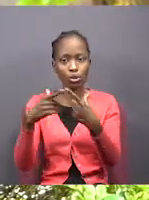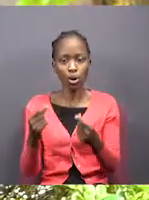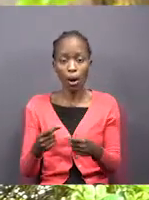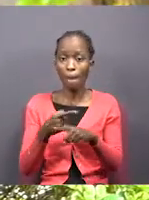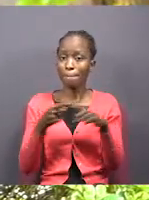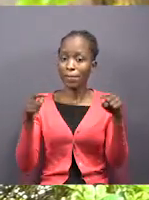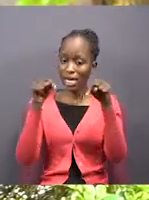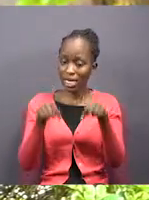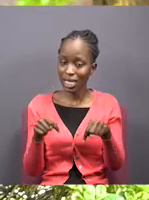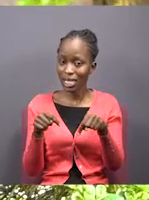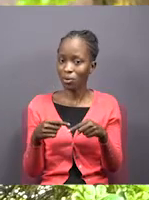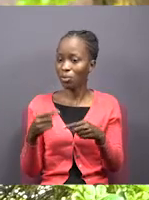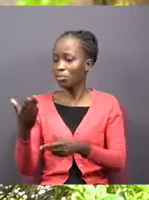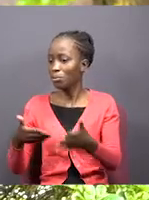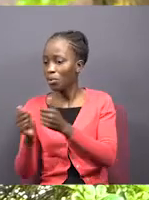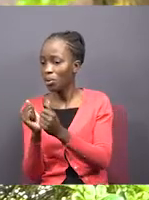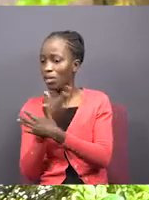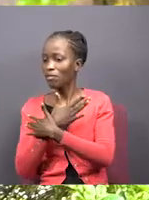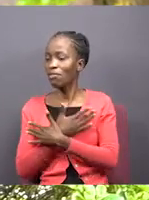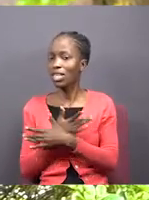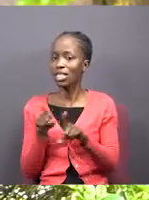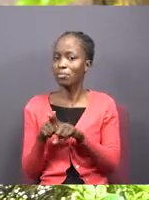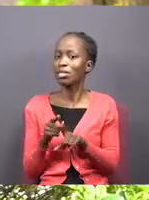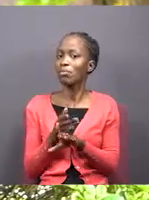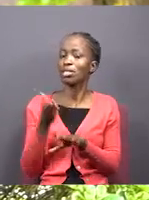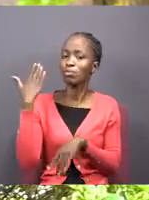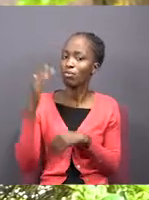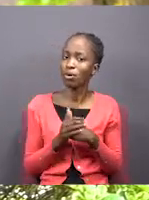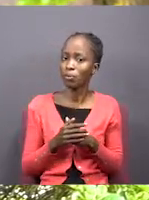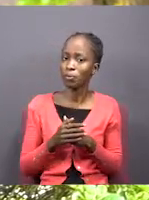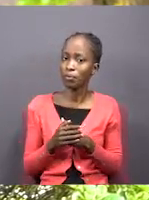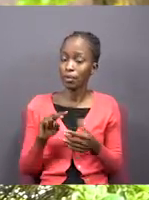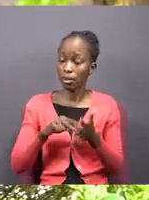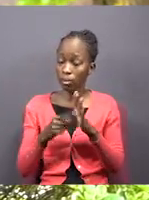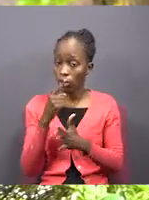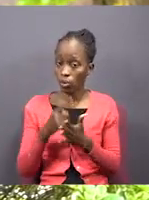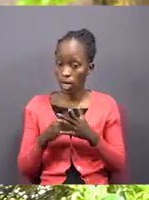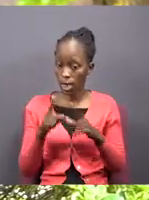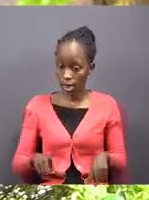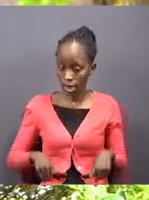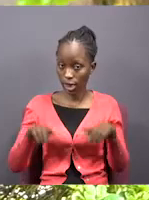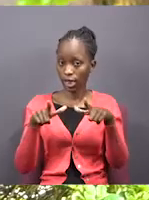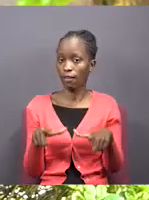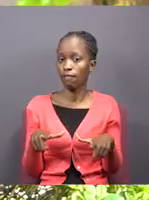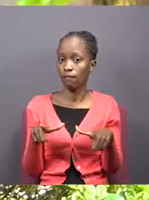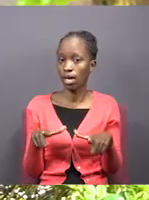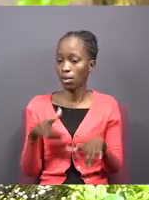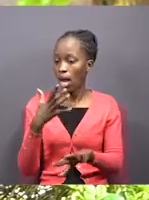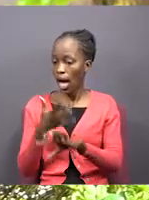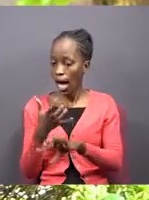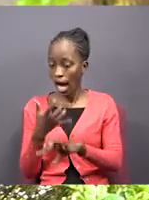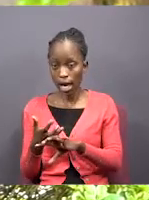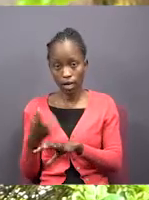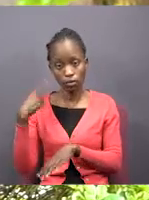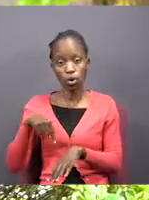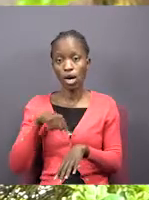going. Nowadays, we don't interact with our friends and families like we used to. In short, life has been really tough